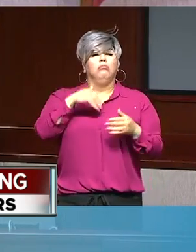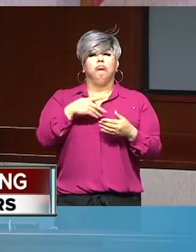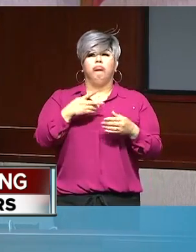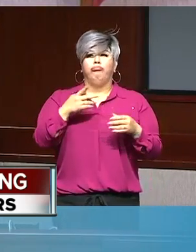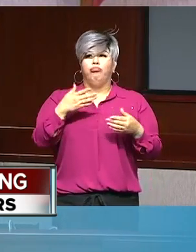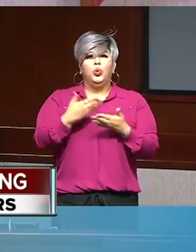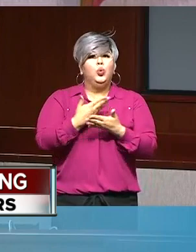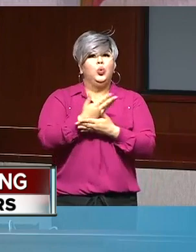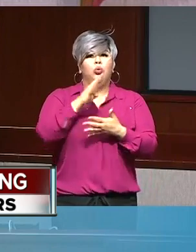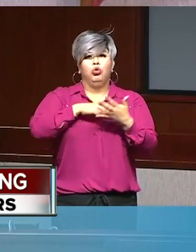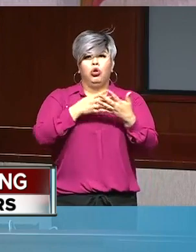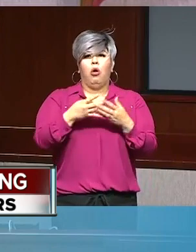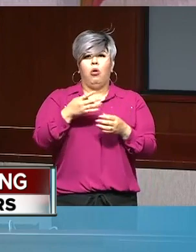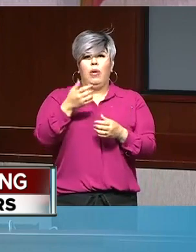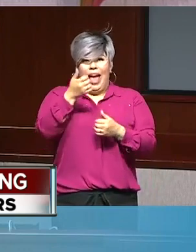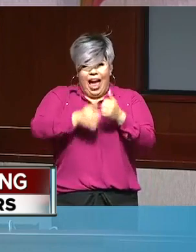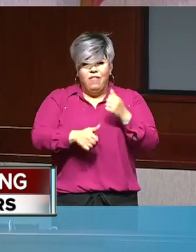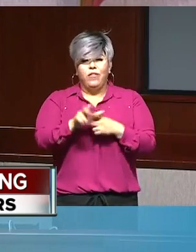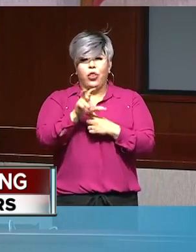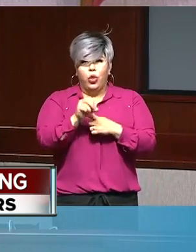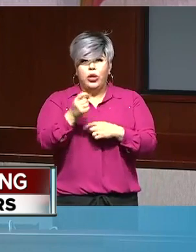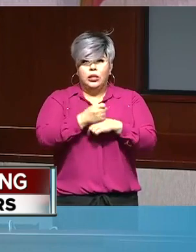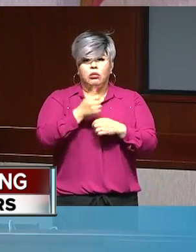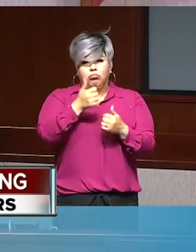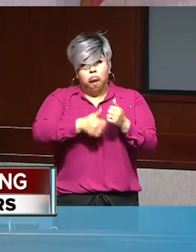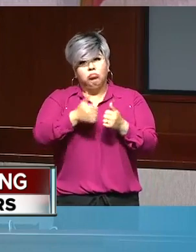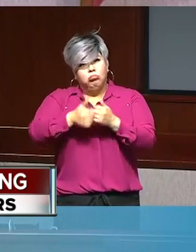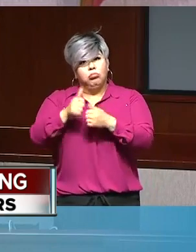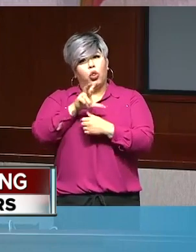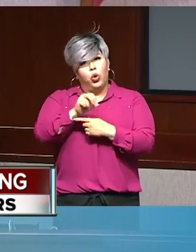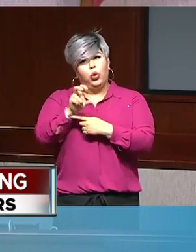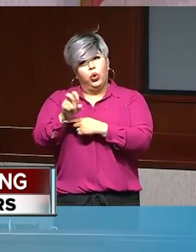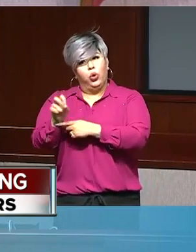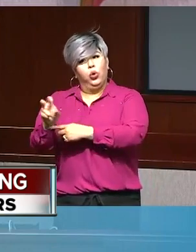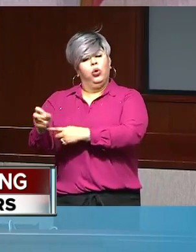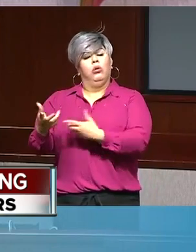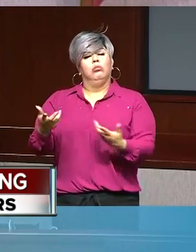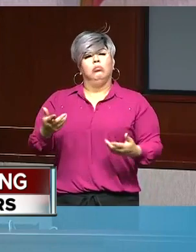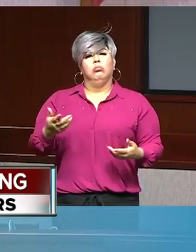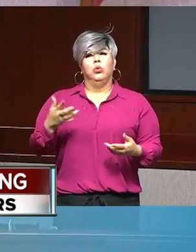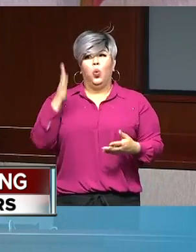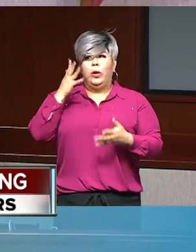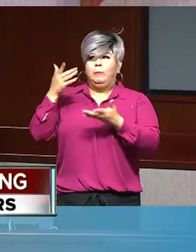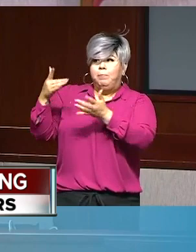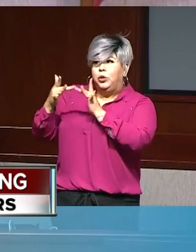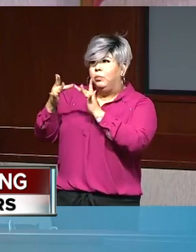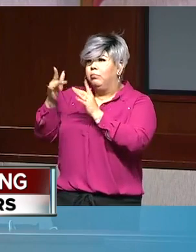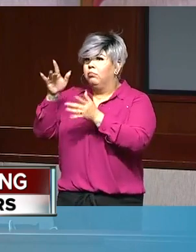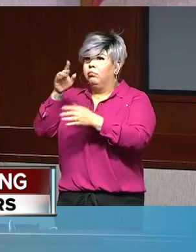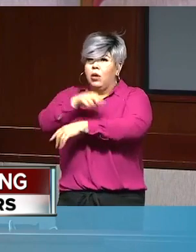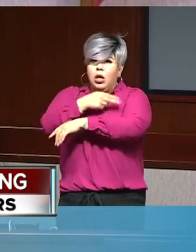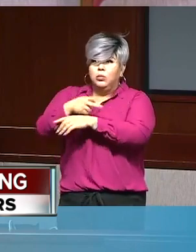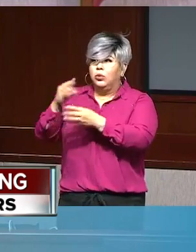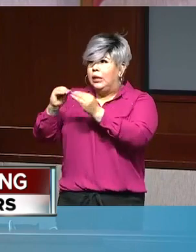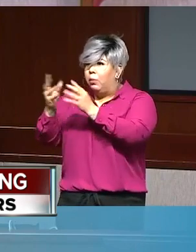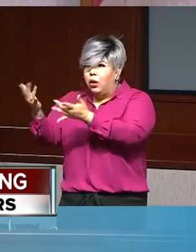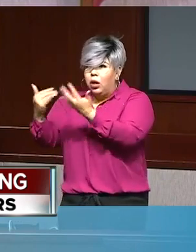discussion, but for discussions with the 10 hospitals so that we can do everything we can to make sure we're ready.